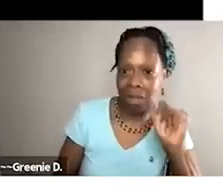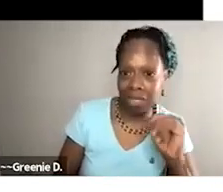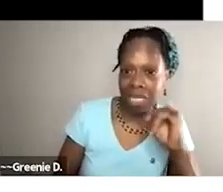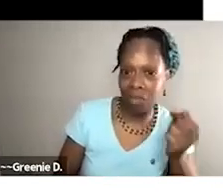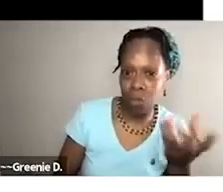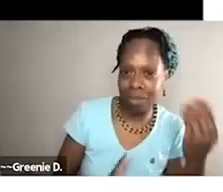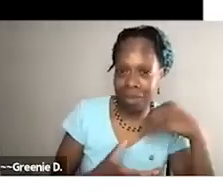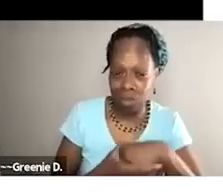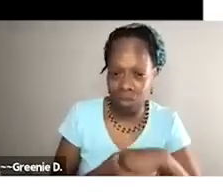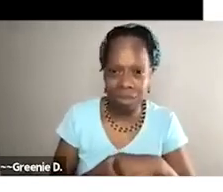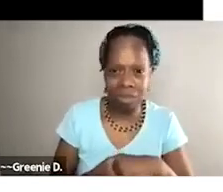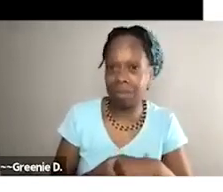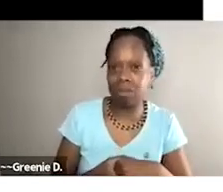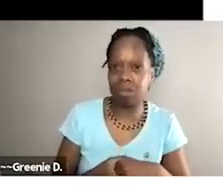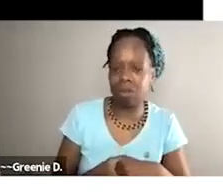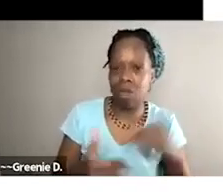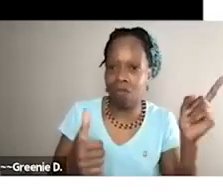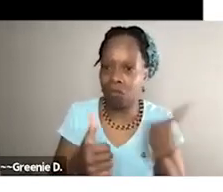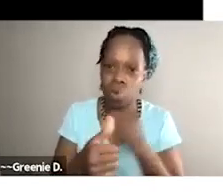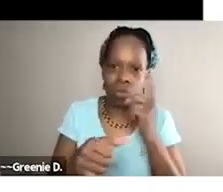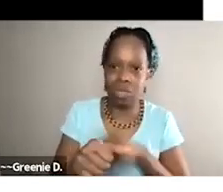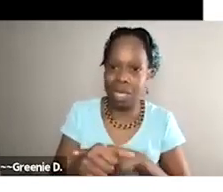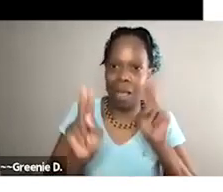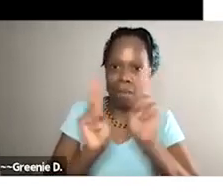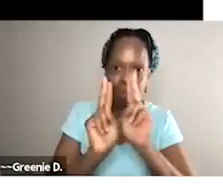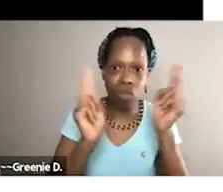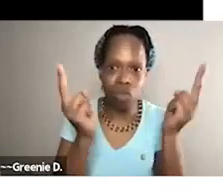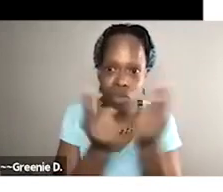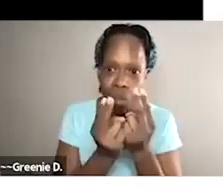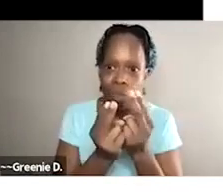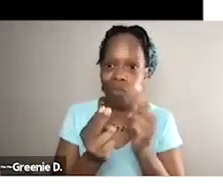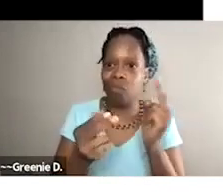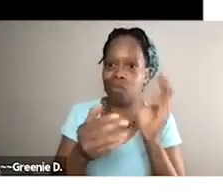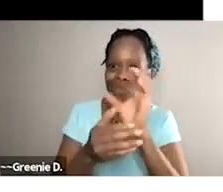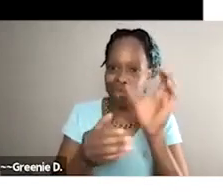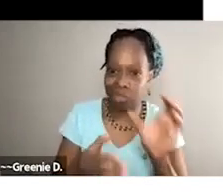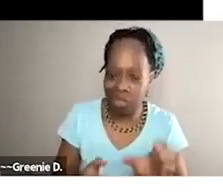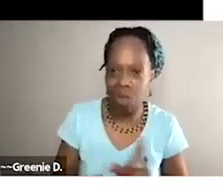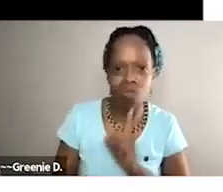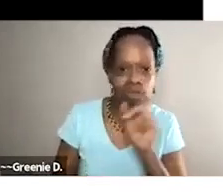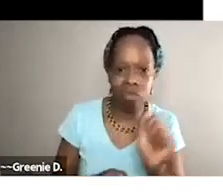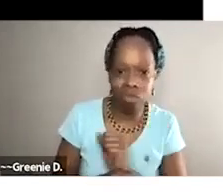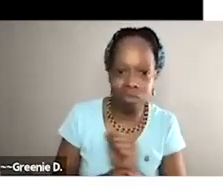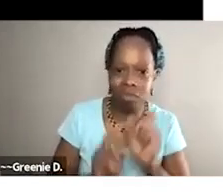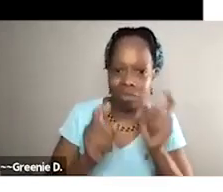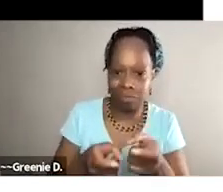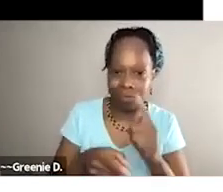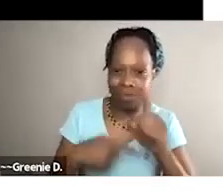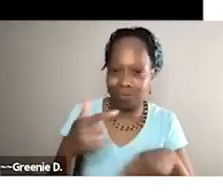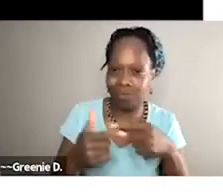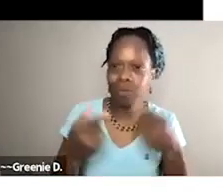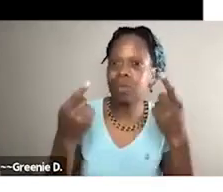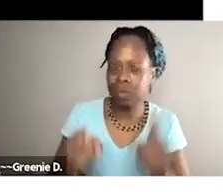design principles, if universal design were truly a given, then the disability community and the whole